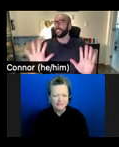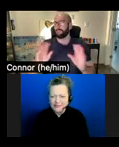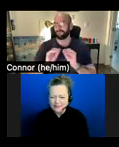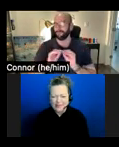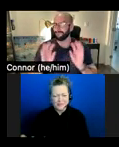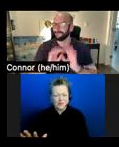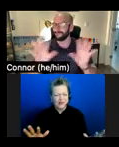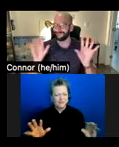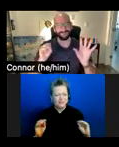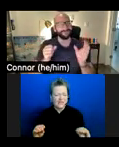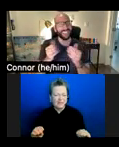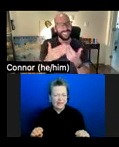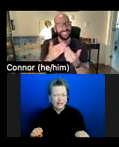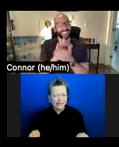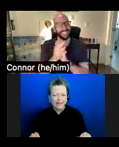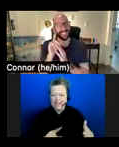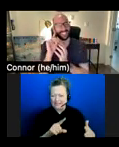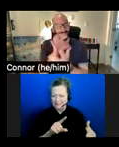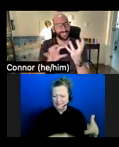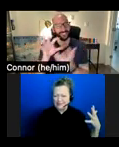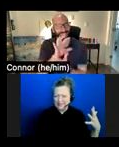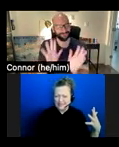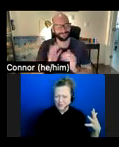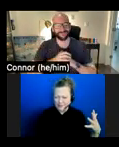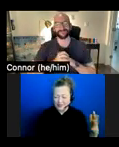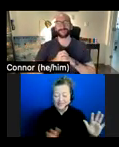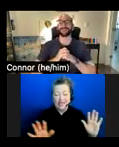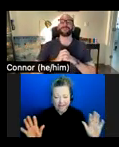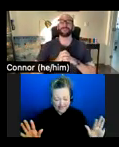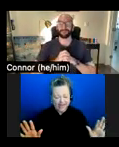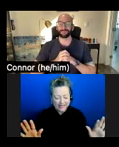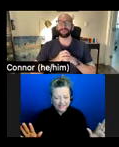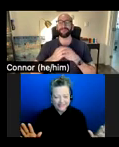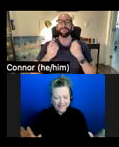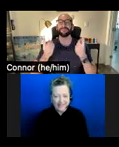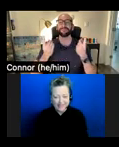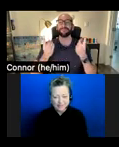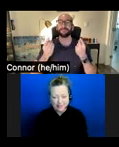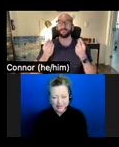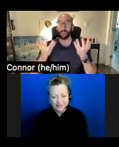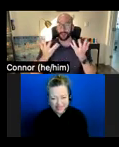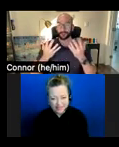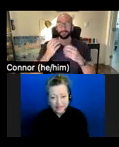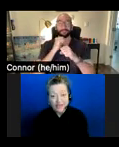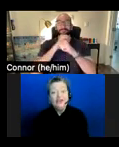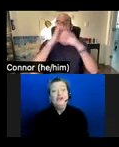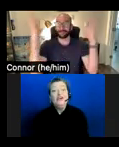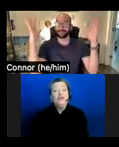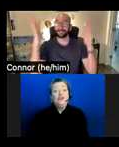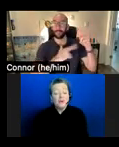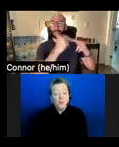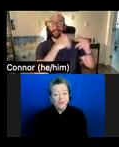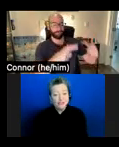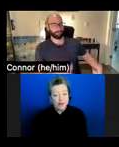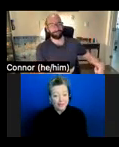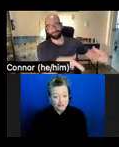really confusing because when I was first coming in and logging in, I had to select a workspace. And I can understand how that could be a bit confusing.